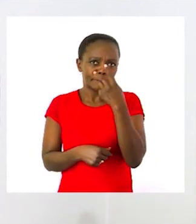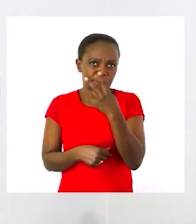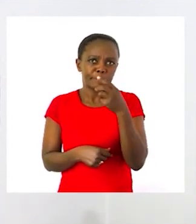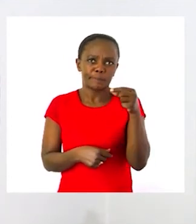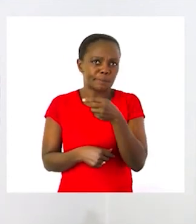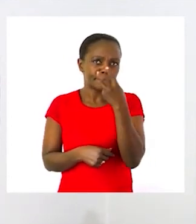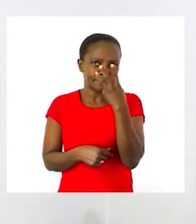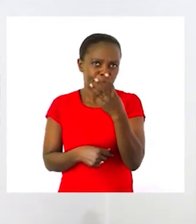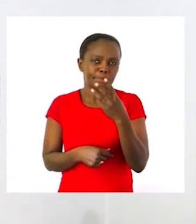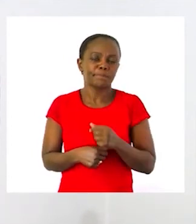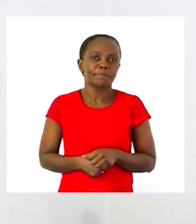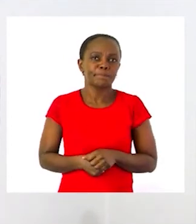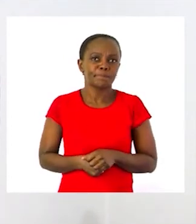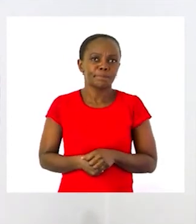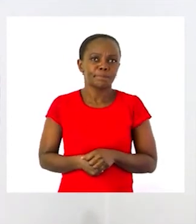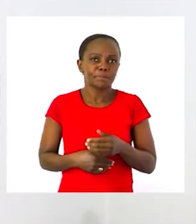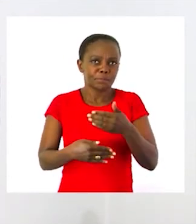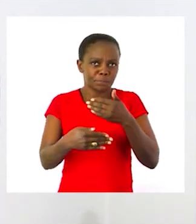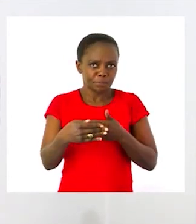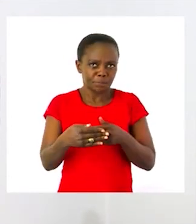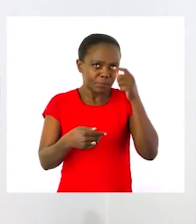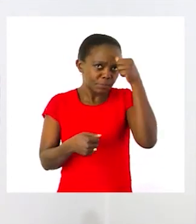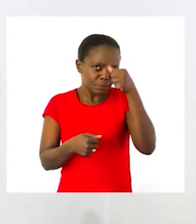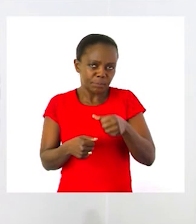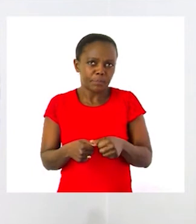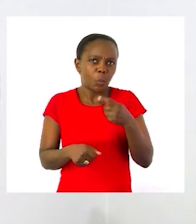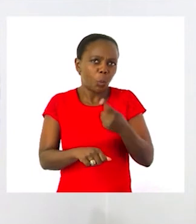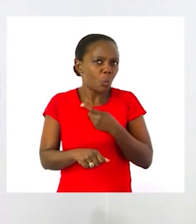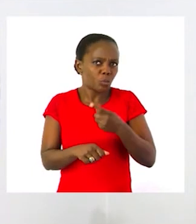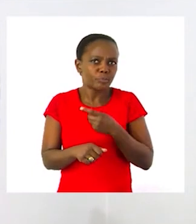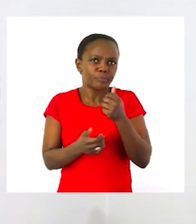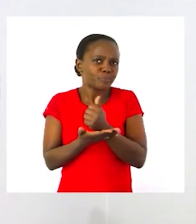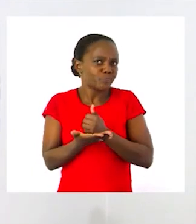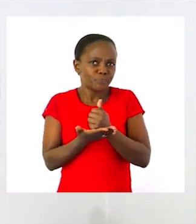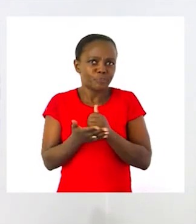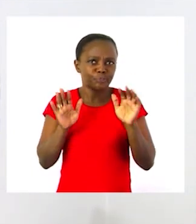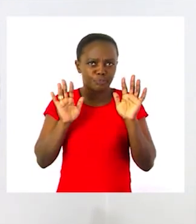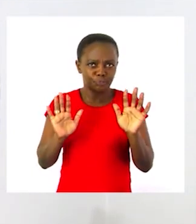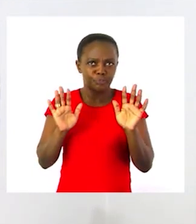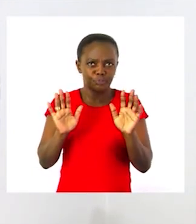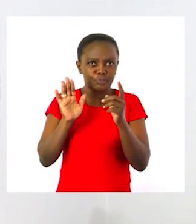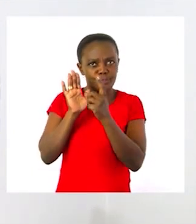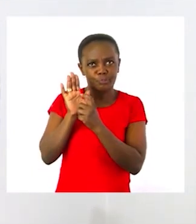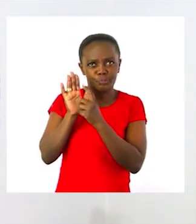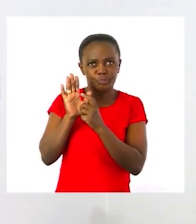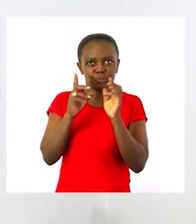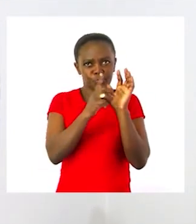3. Before we go, remember to always sanitize.